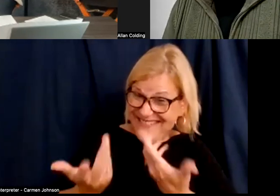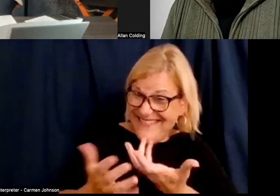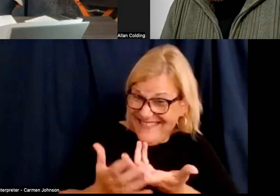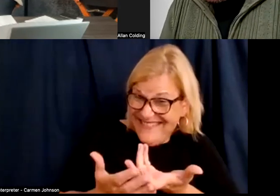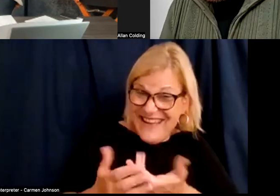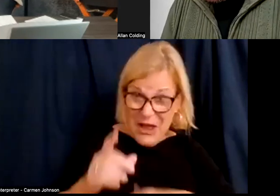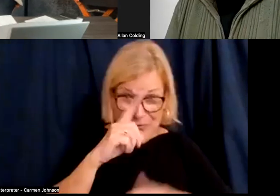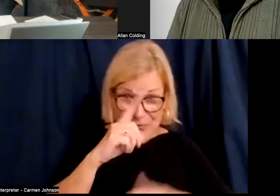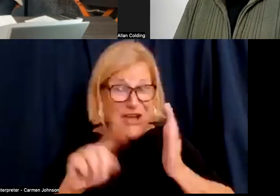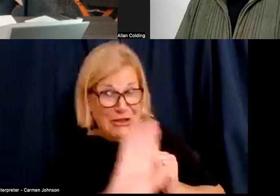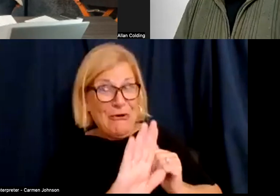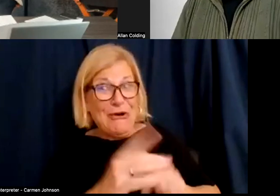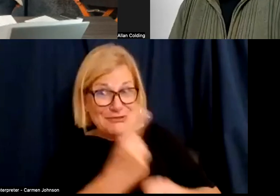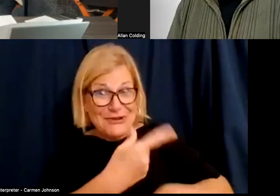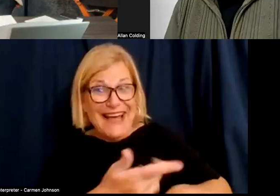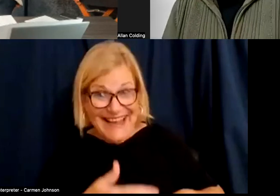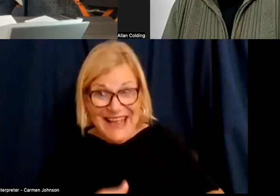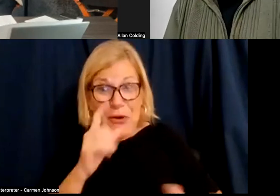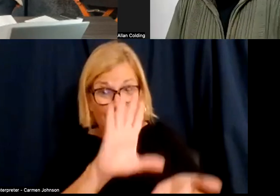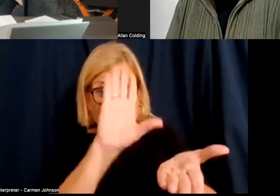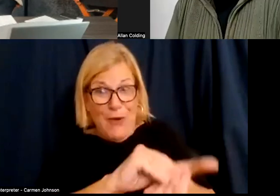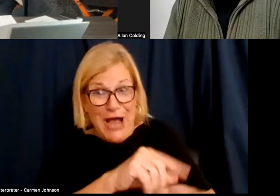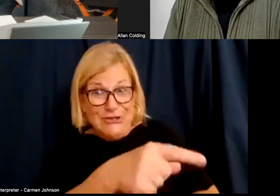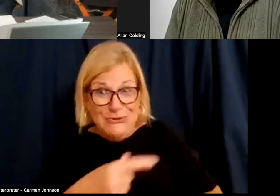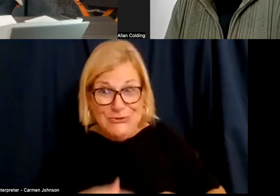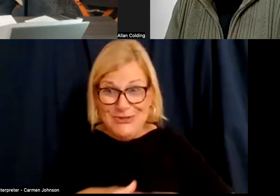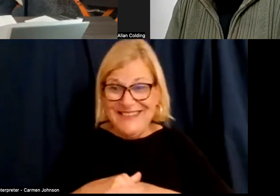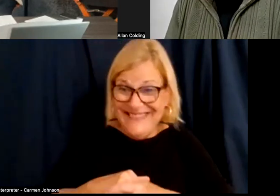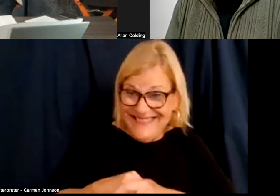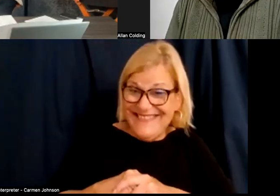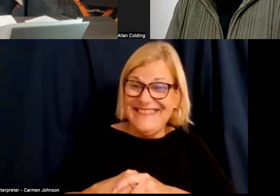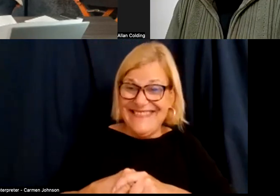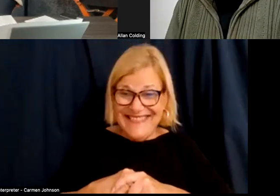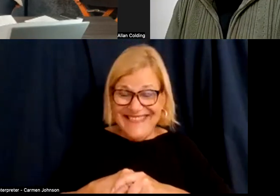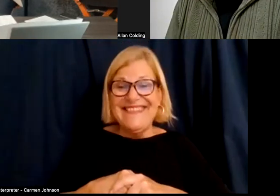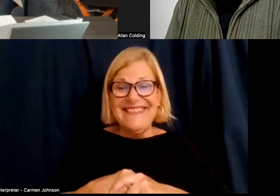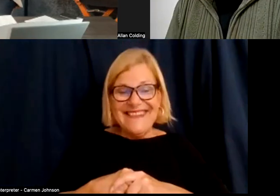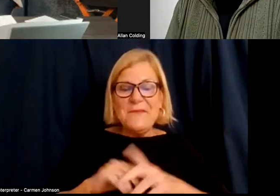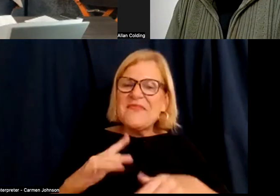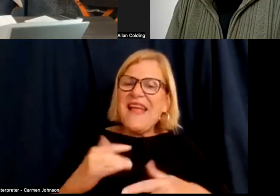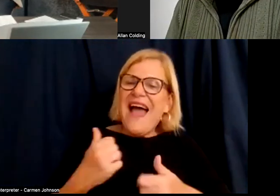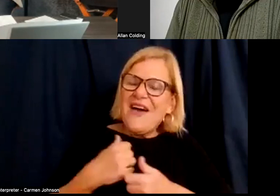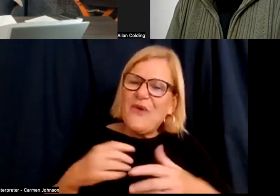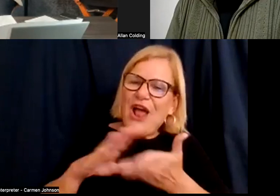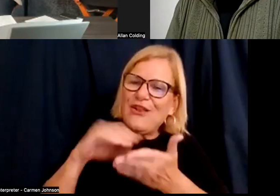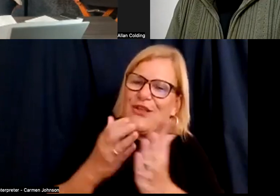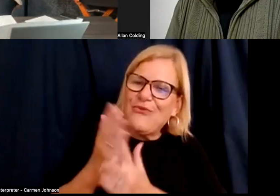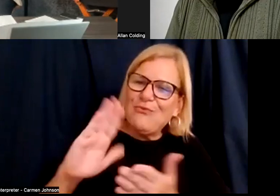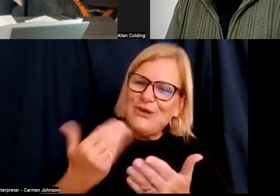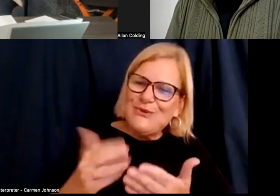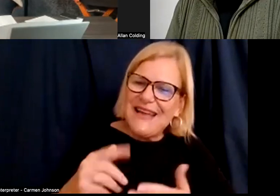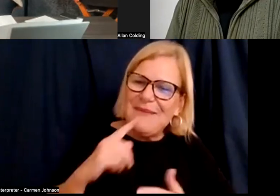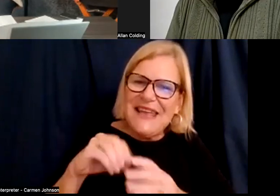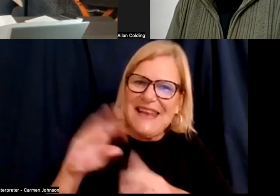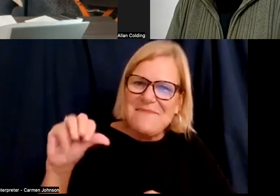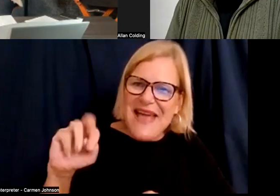check yours. It'll squash you. yeah, I love that we can learn this through music, right? And being in a